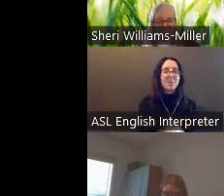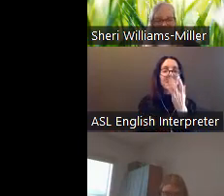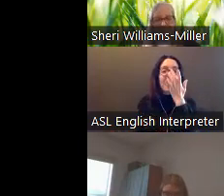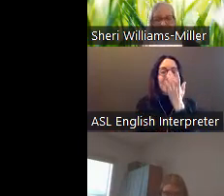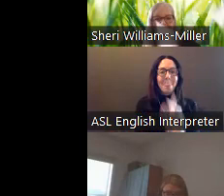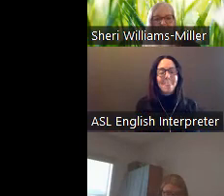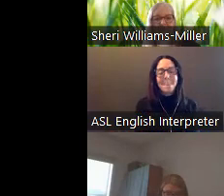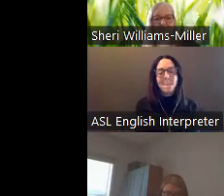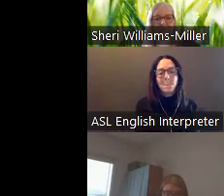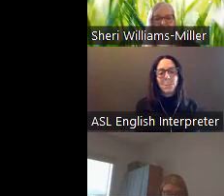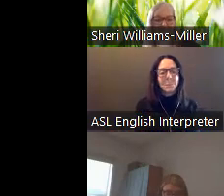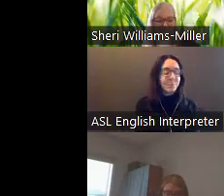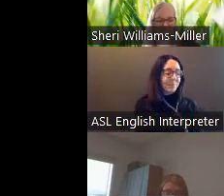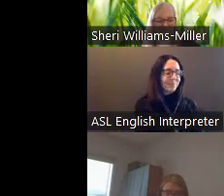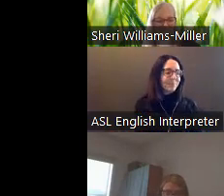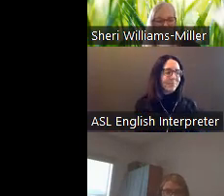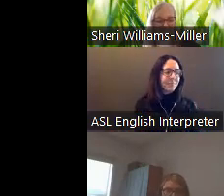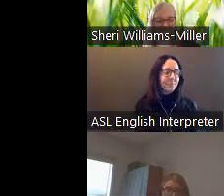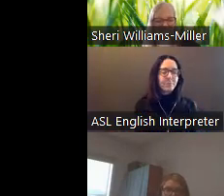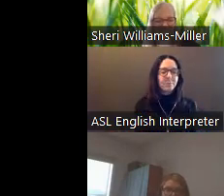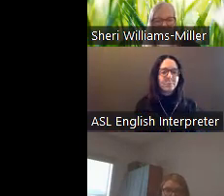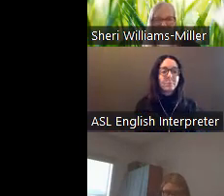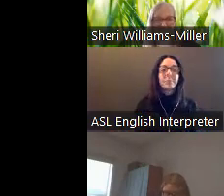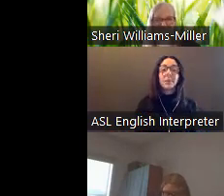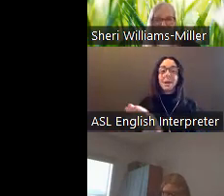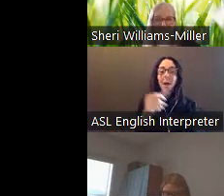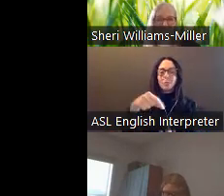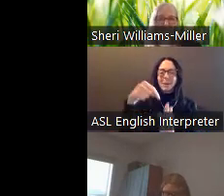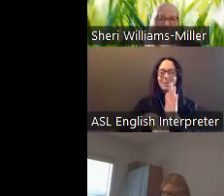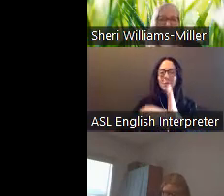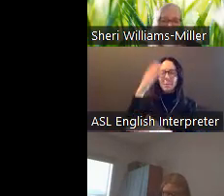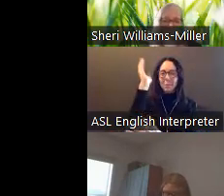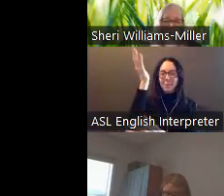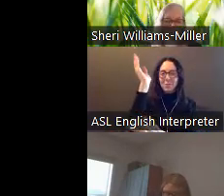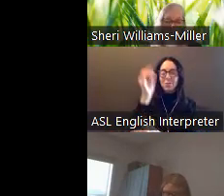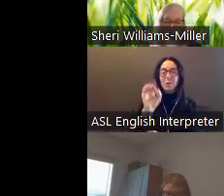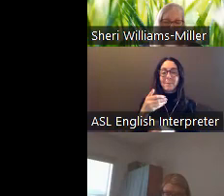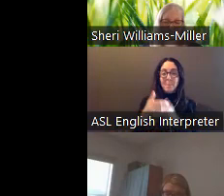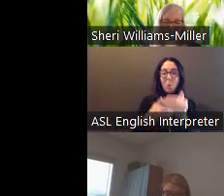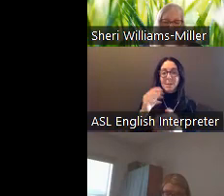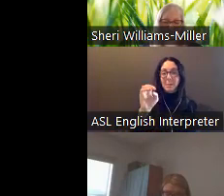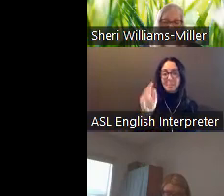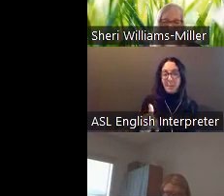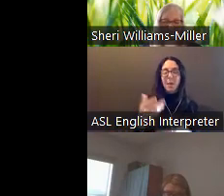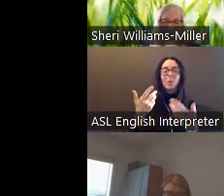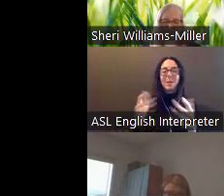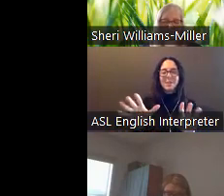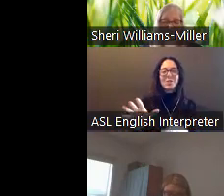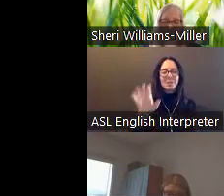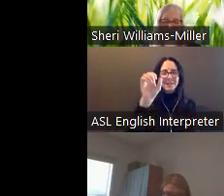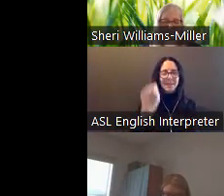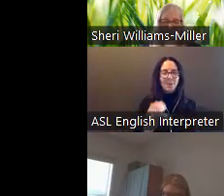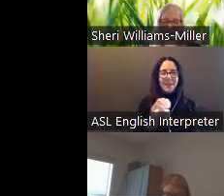So a more in-depth presentation of our process map was held on the Southeast